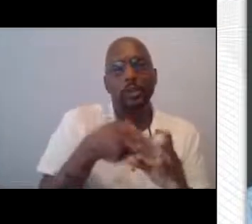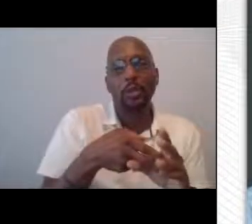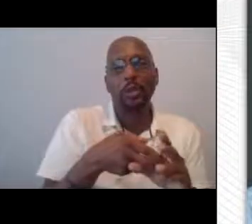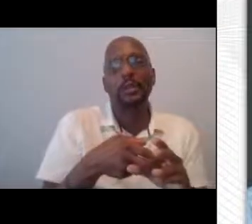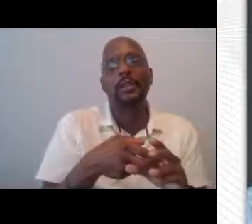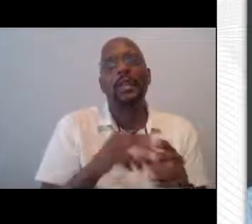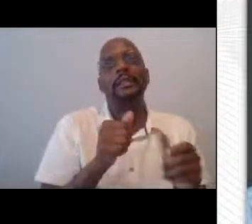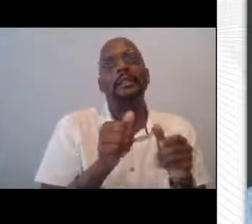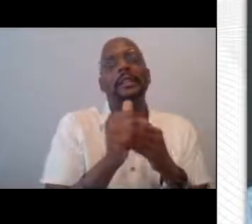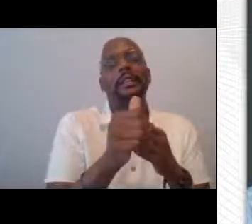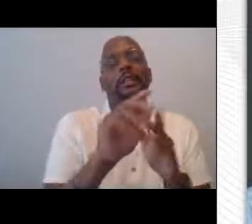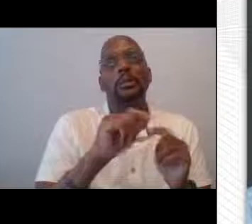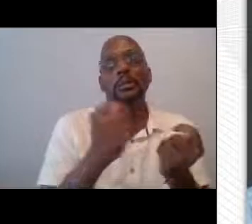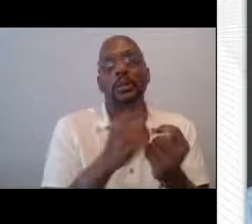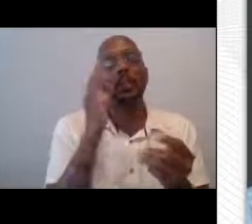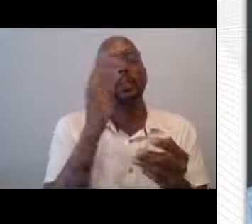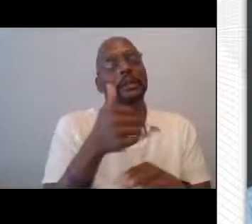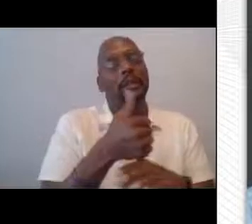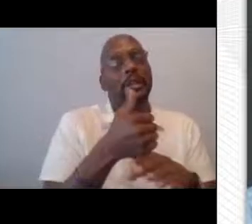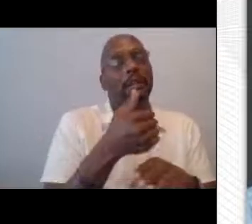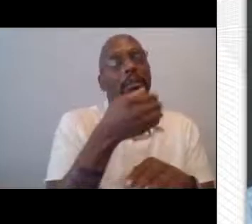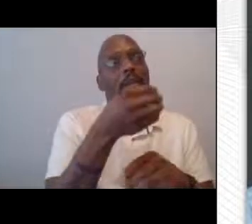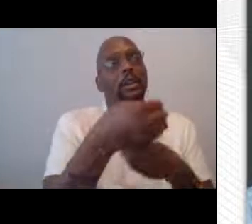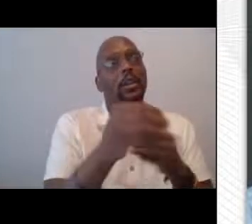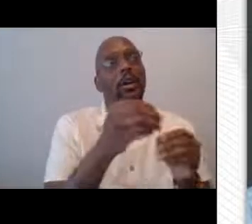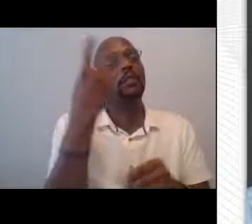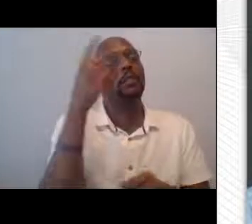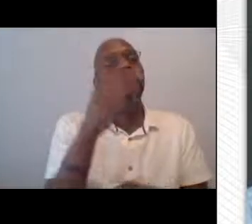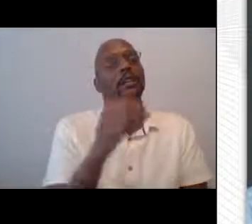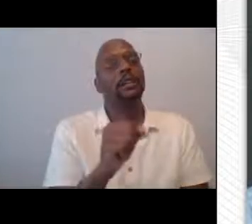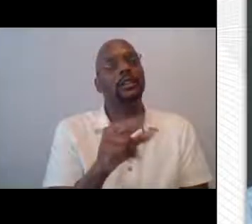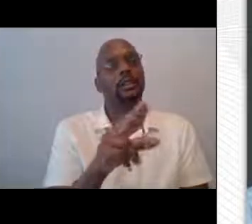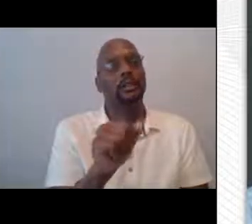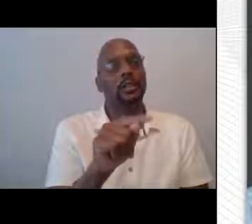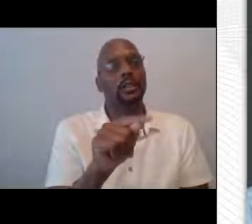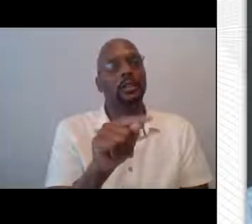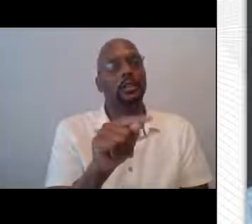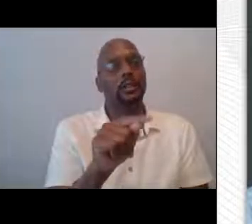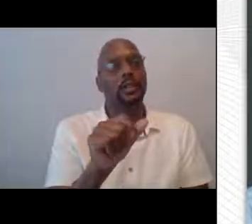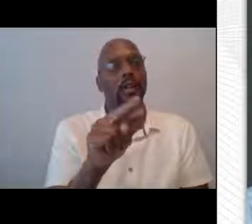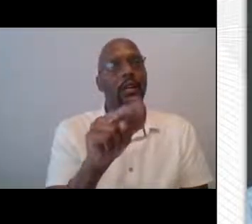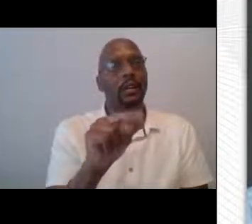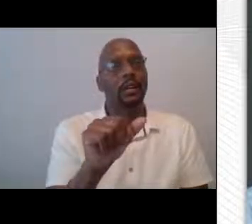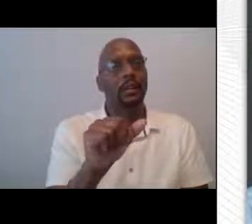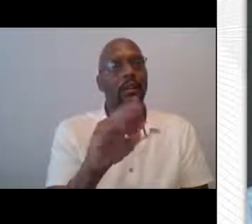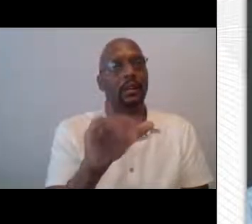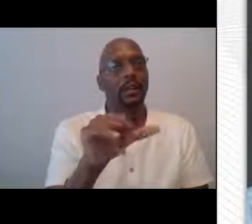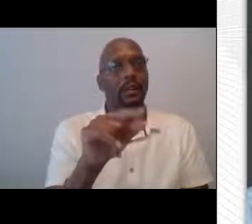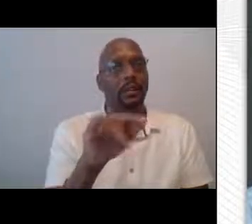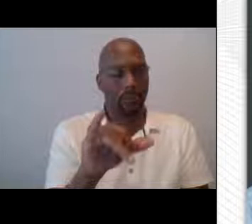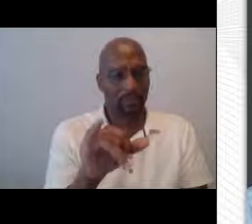housed in the Director's Office of Sustainability. So very excited to leverage Jimmy's wealth